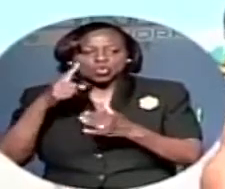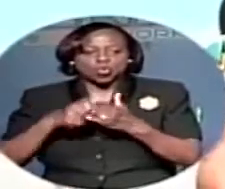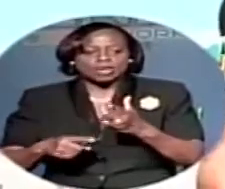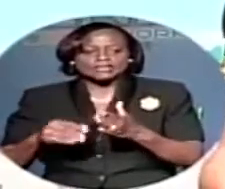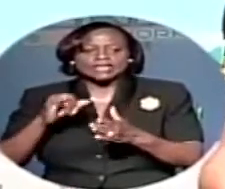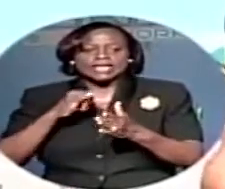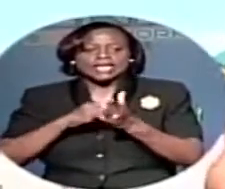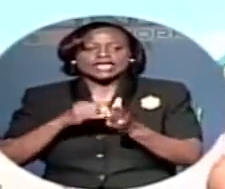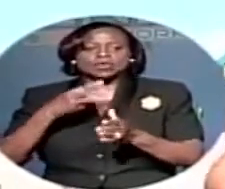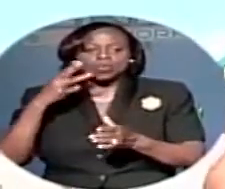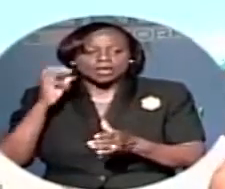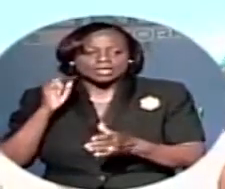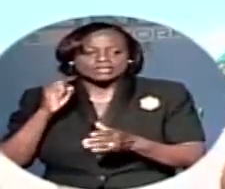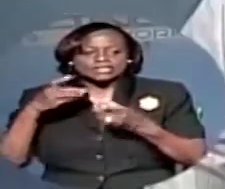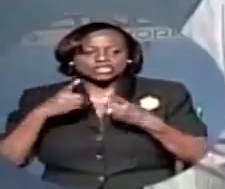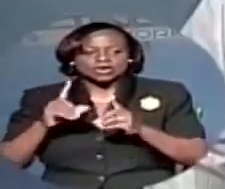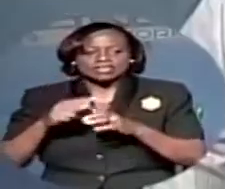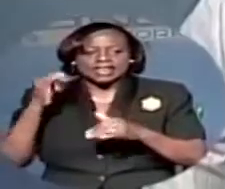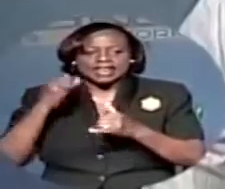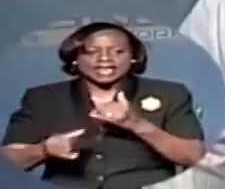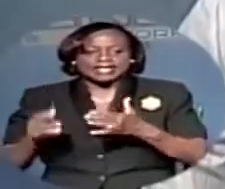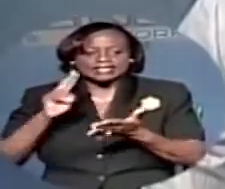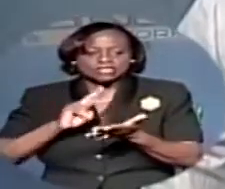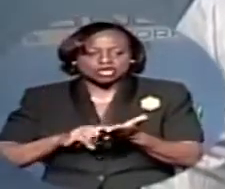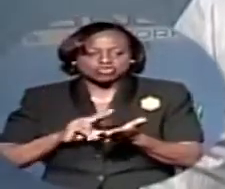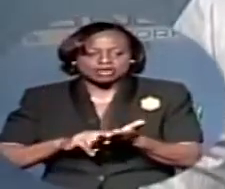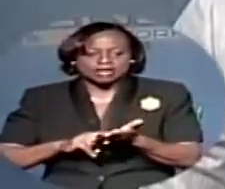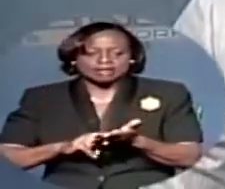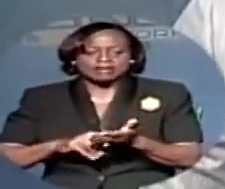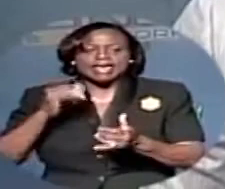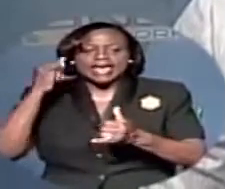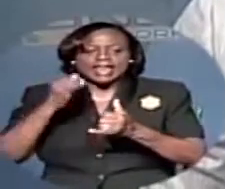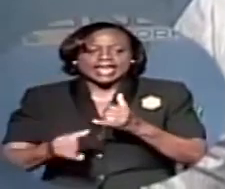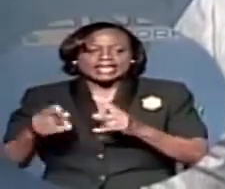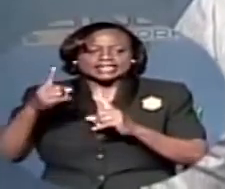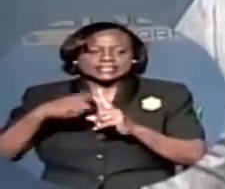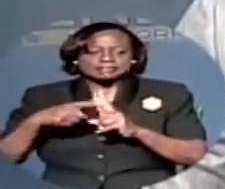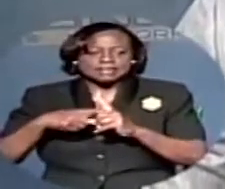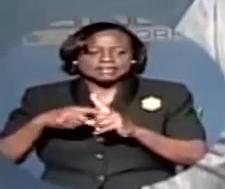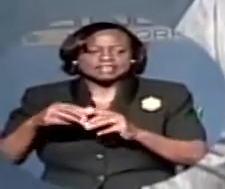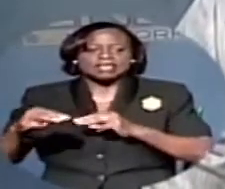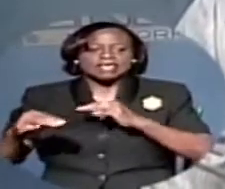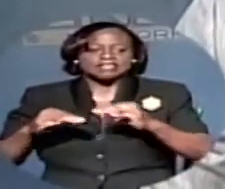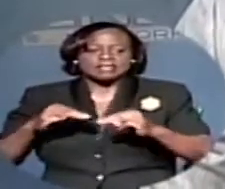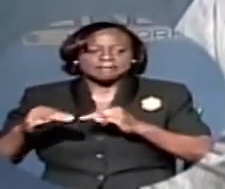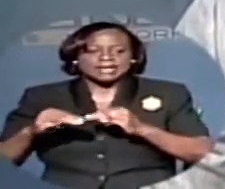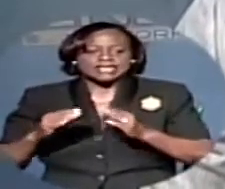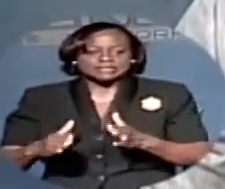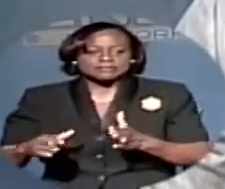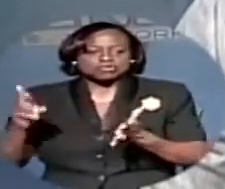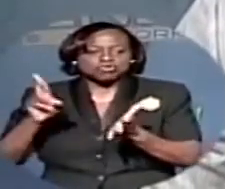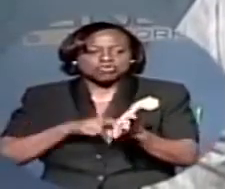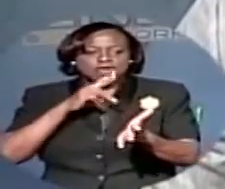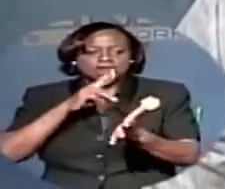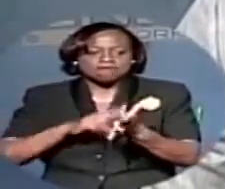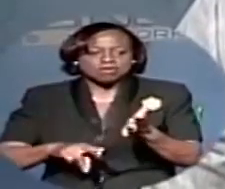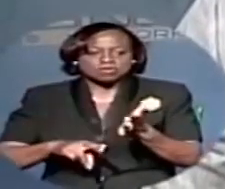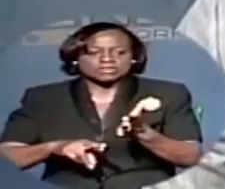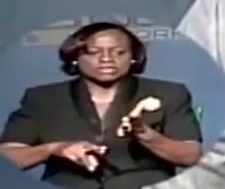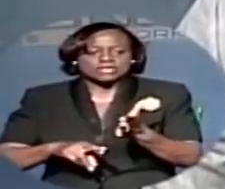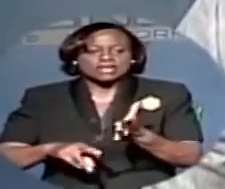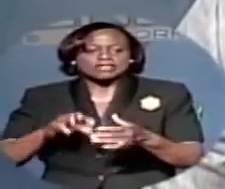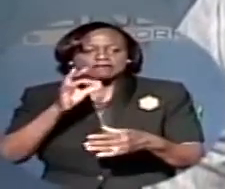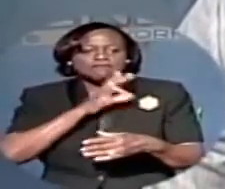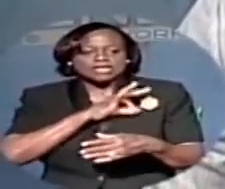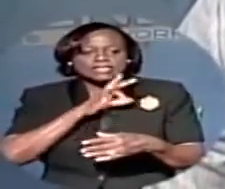what it was at the last contract. Last month, management revoked its voluntary acceptance of a contract